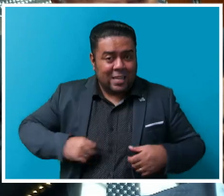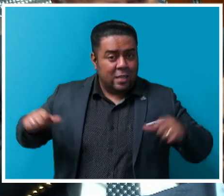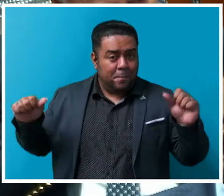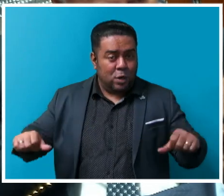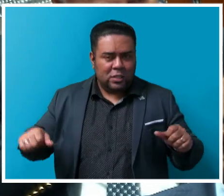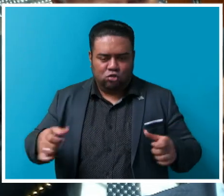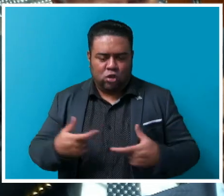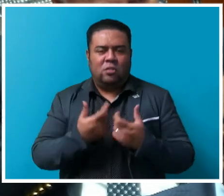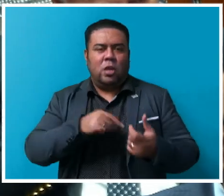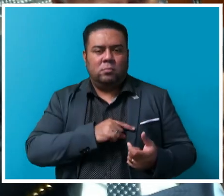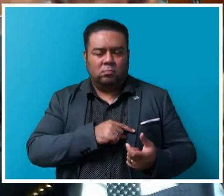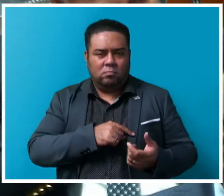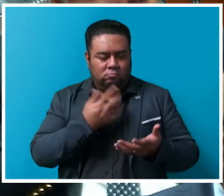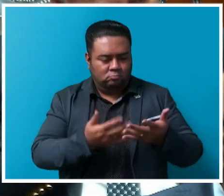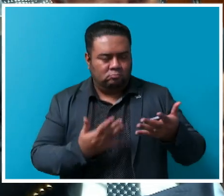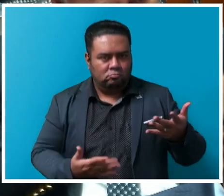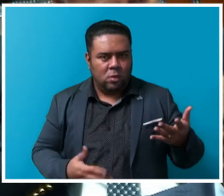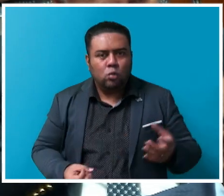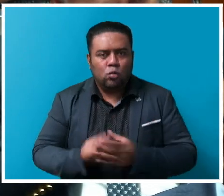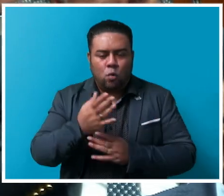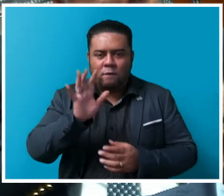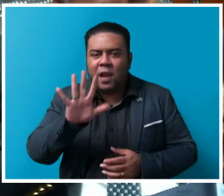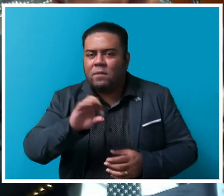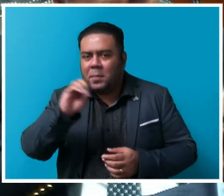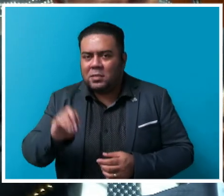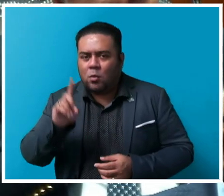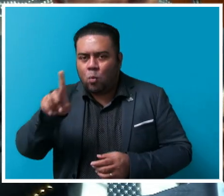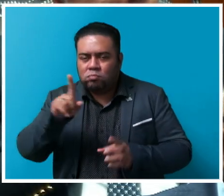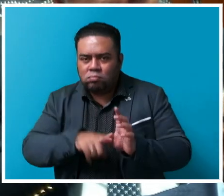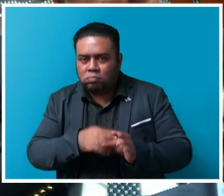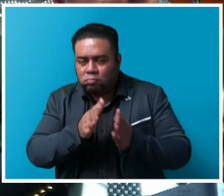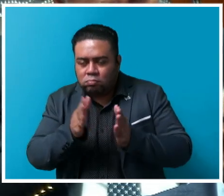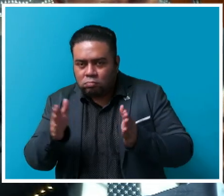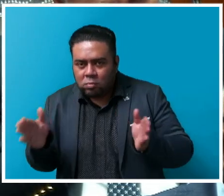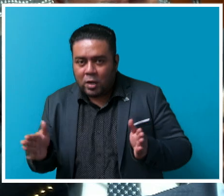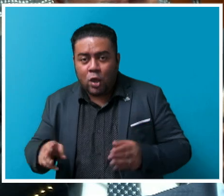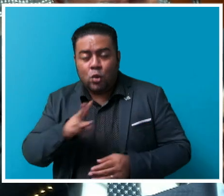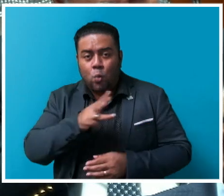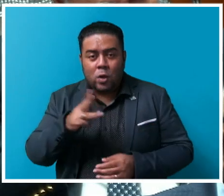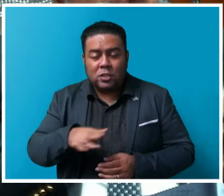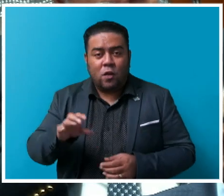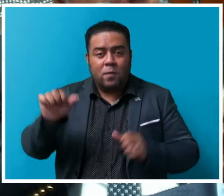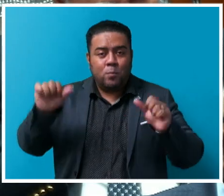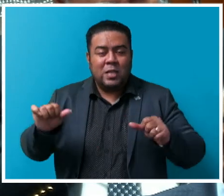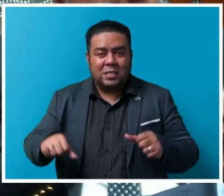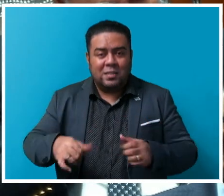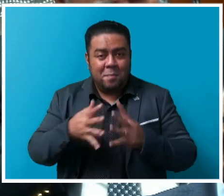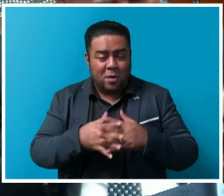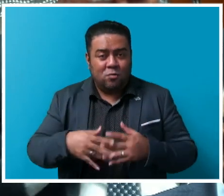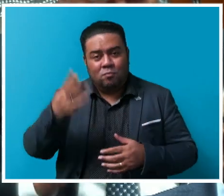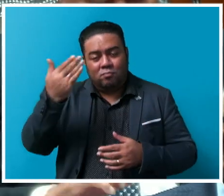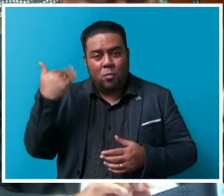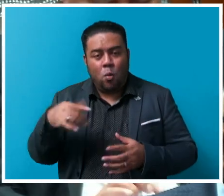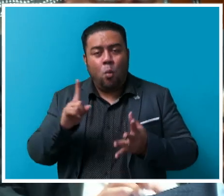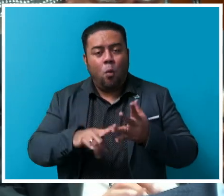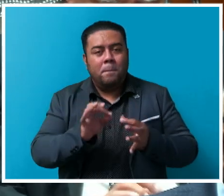challenged us to grow at 5% per annum. In the words of President Obama, Honorable Speaker, yes,